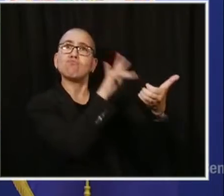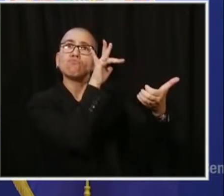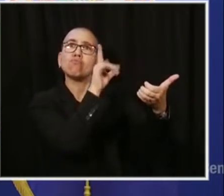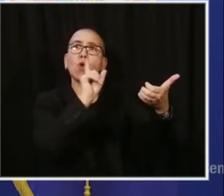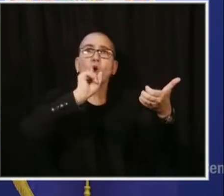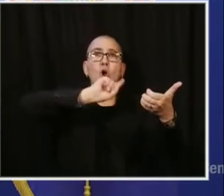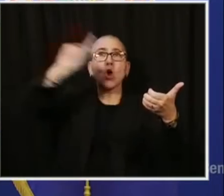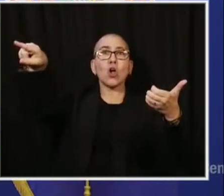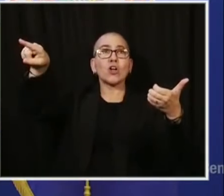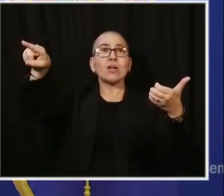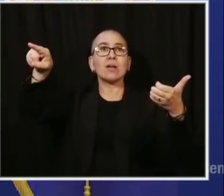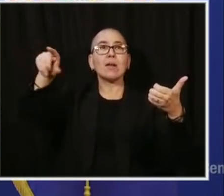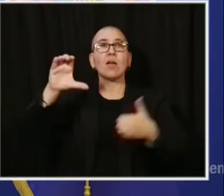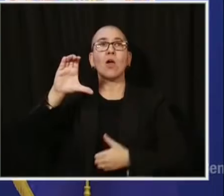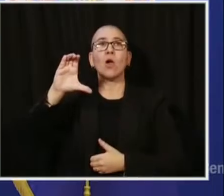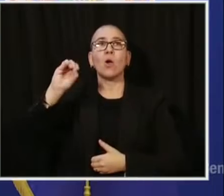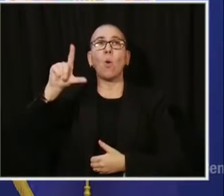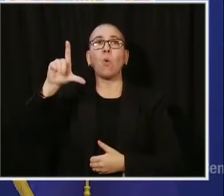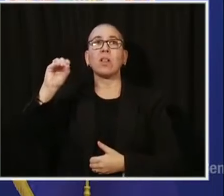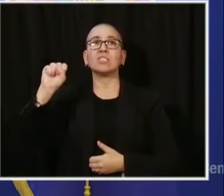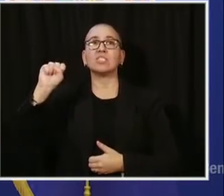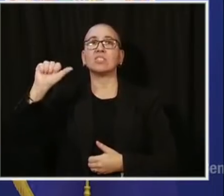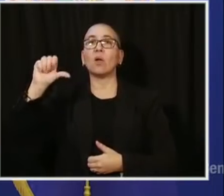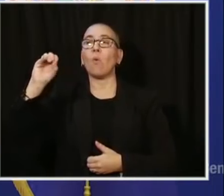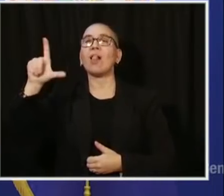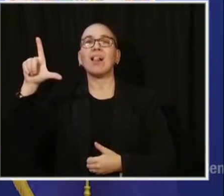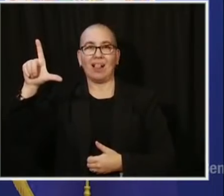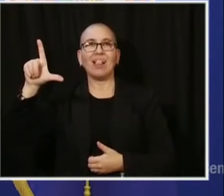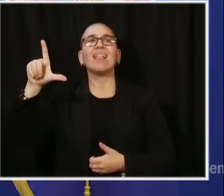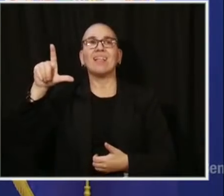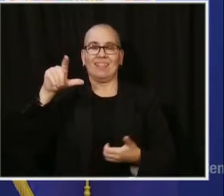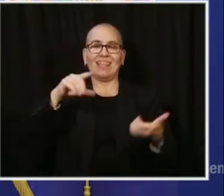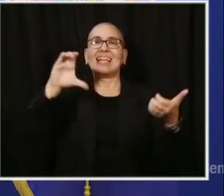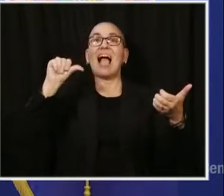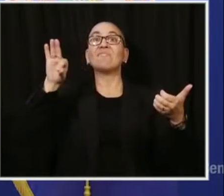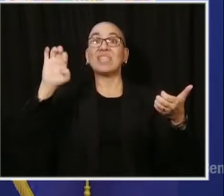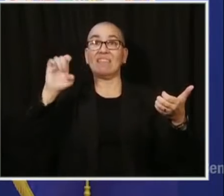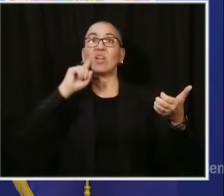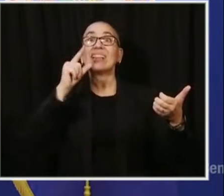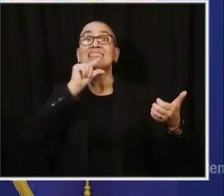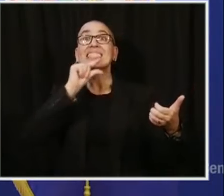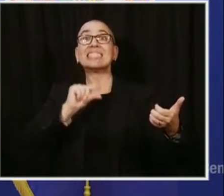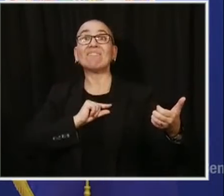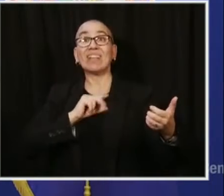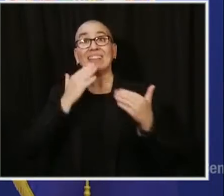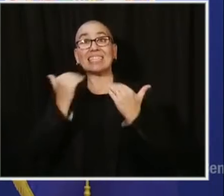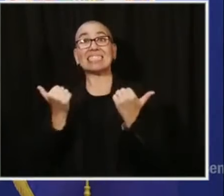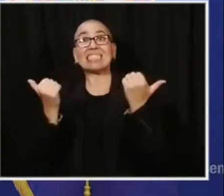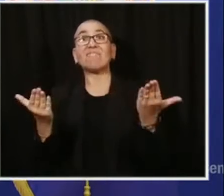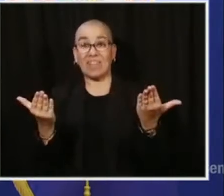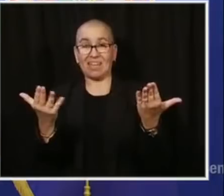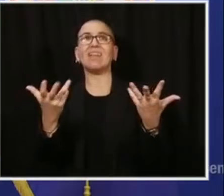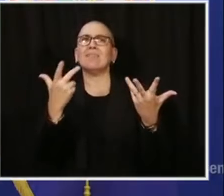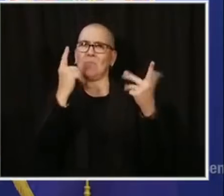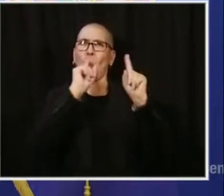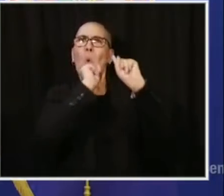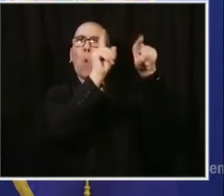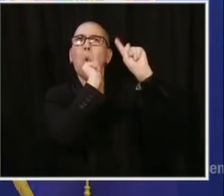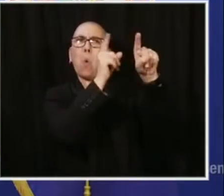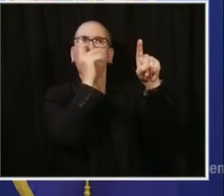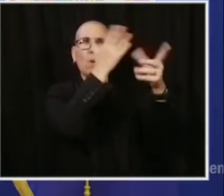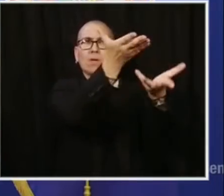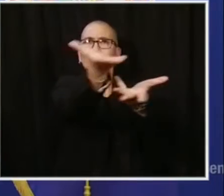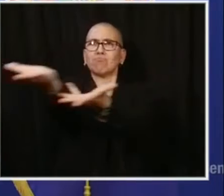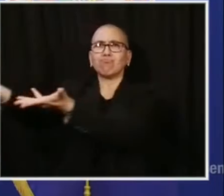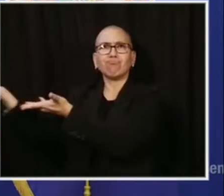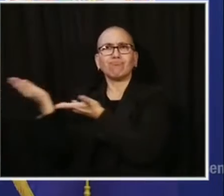we'll go pay them and be grateful for what they did. We can all do some of that to keep these folks going, but I think it's really important to recognize